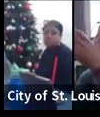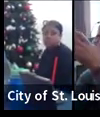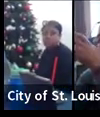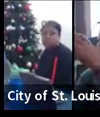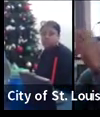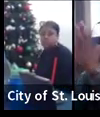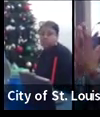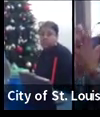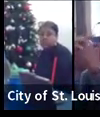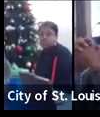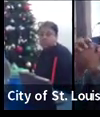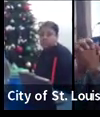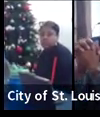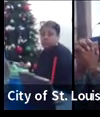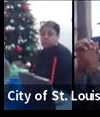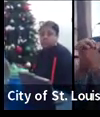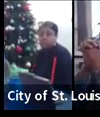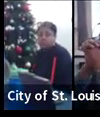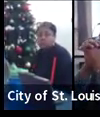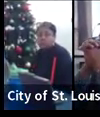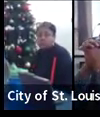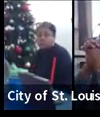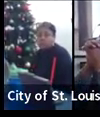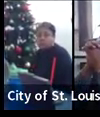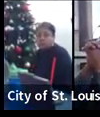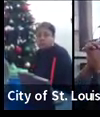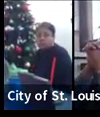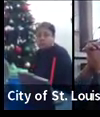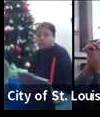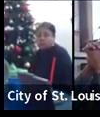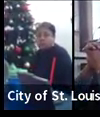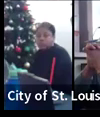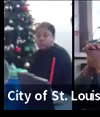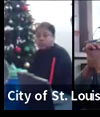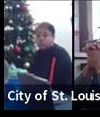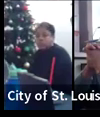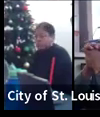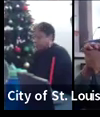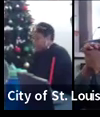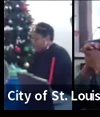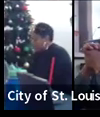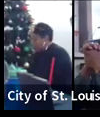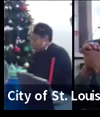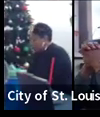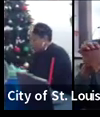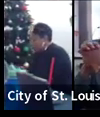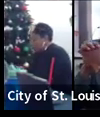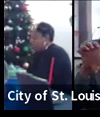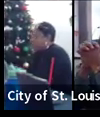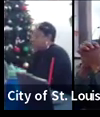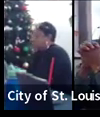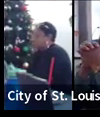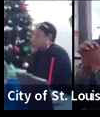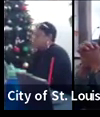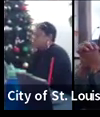Passing that, I'm thinking that'll help people to hear. Thanks so much. All right, so that's the last of the public